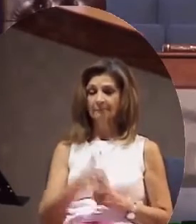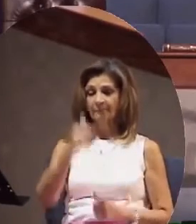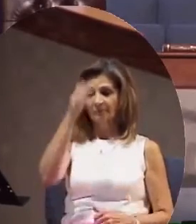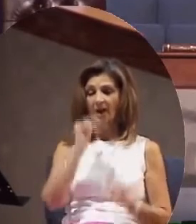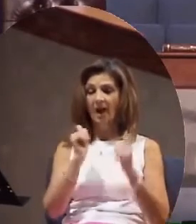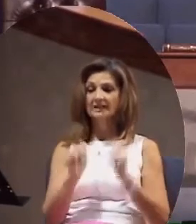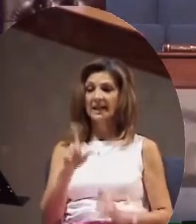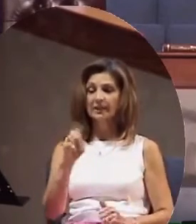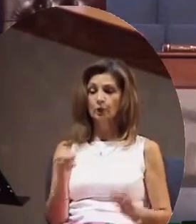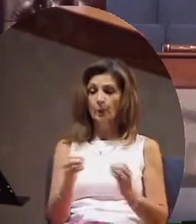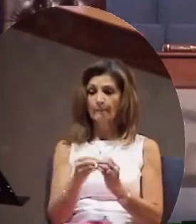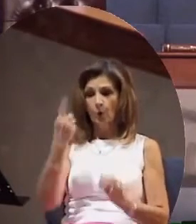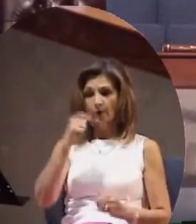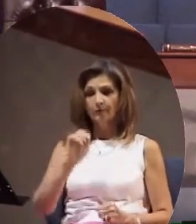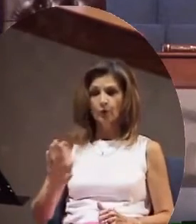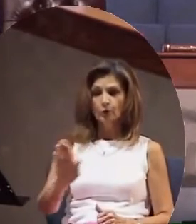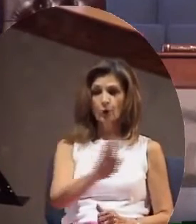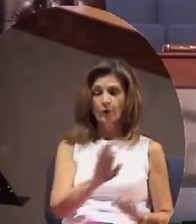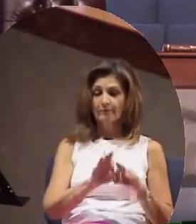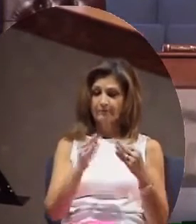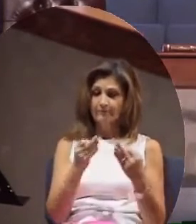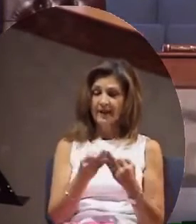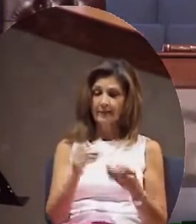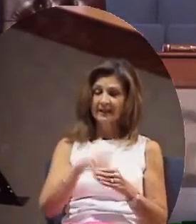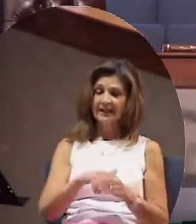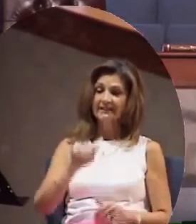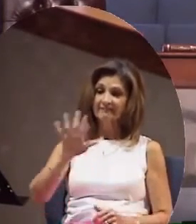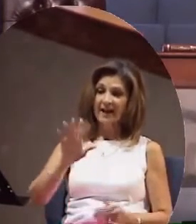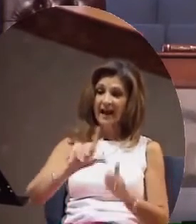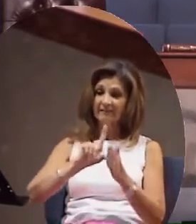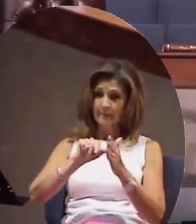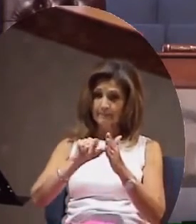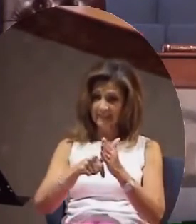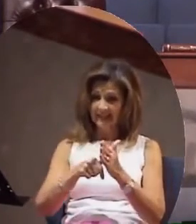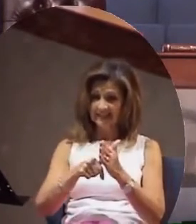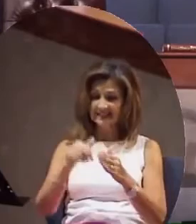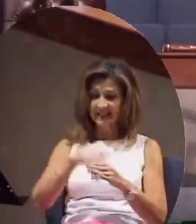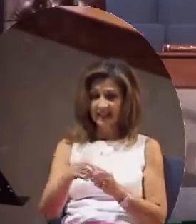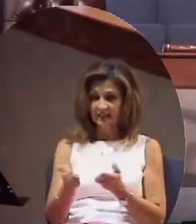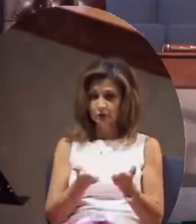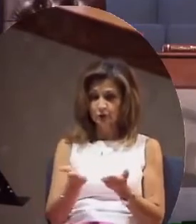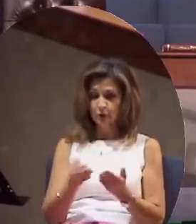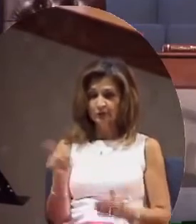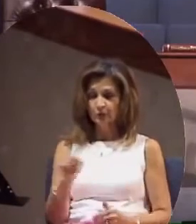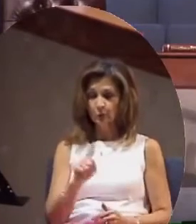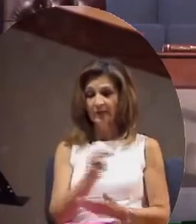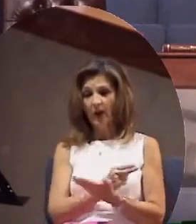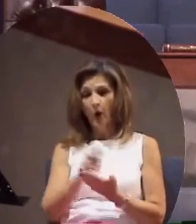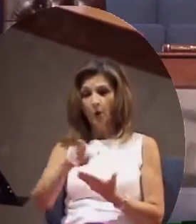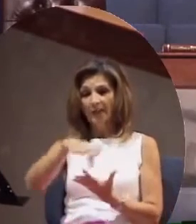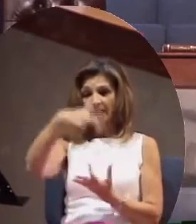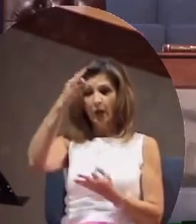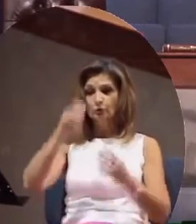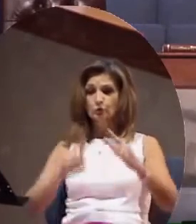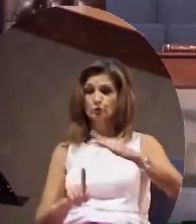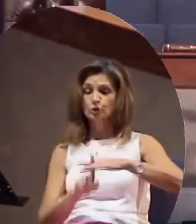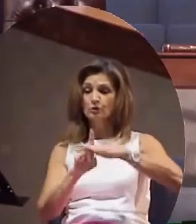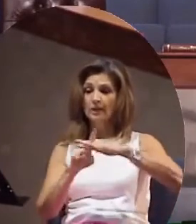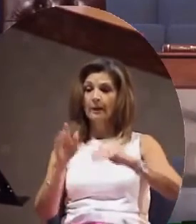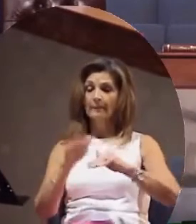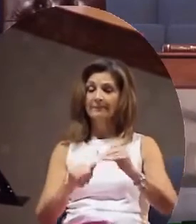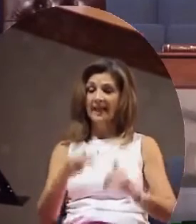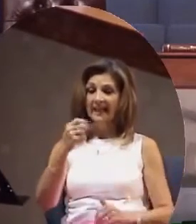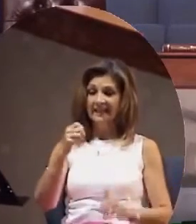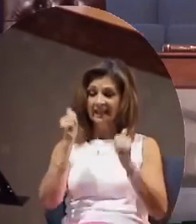can do more for your family in 5 minutes in a service where the Holy Ghost shows up than you